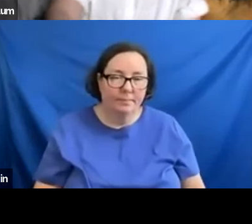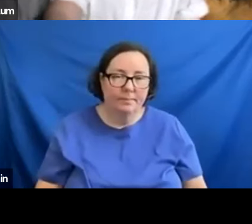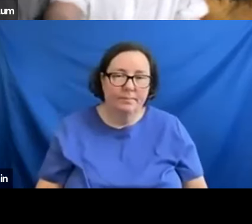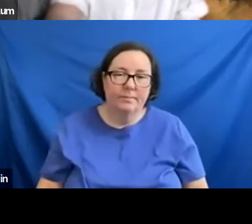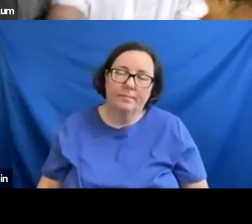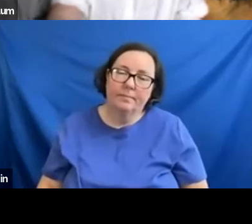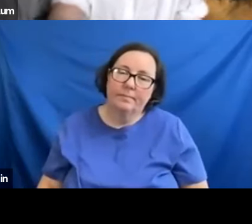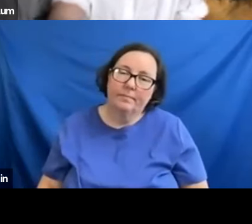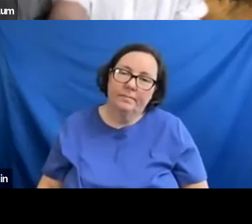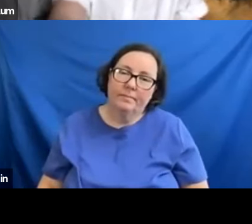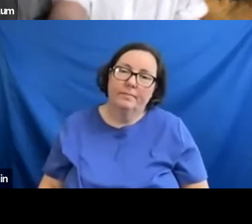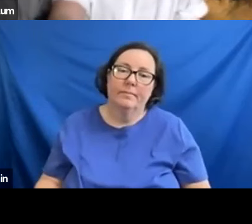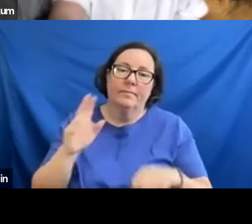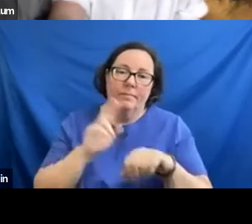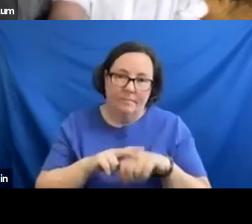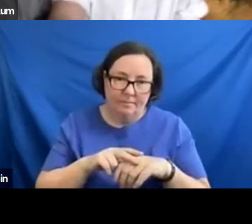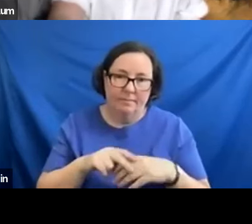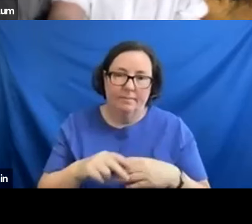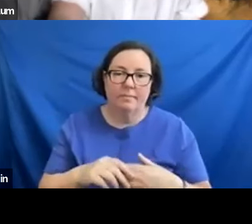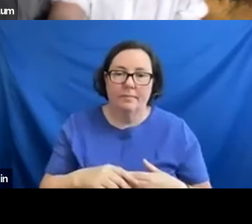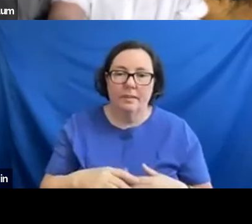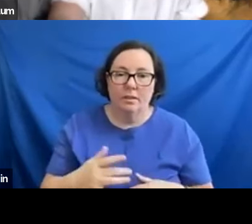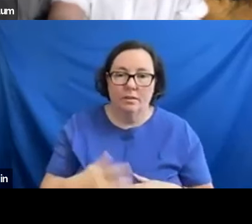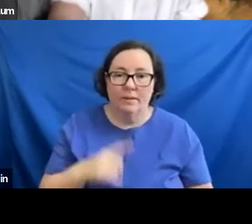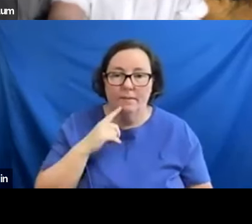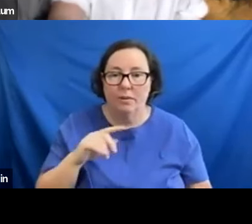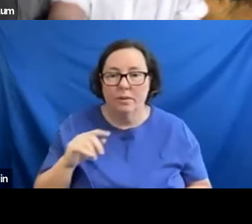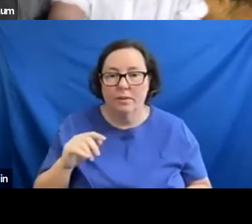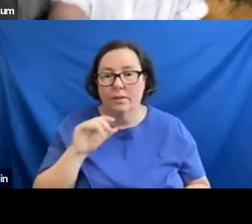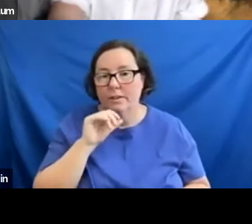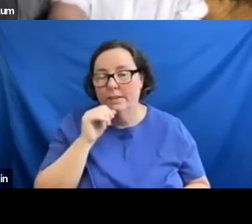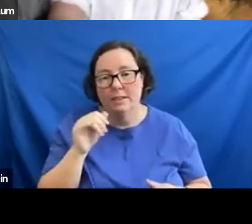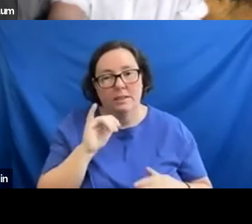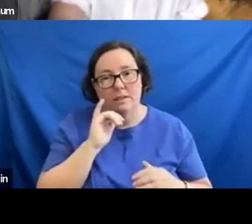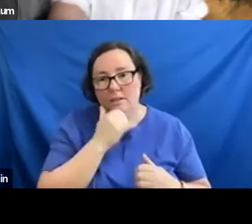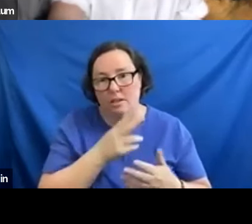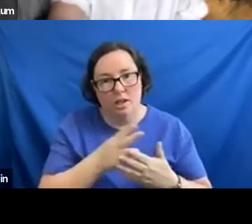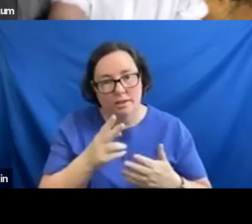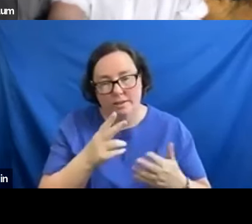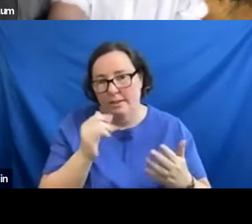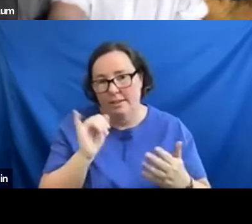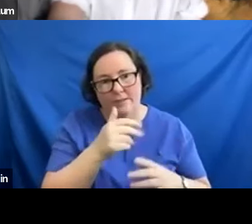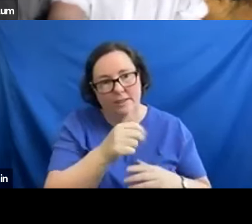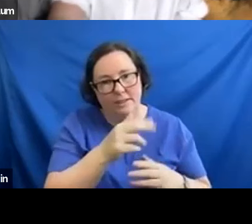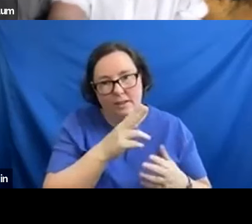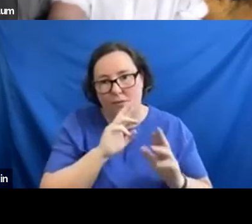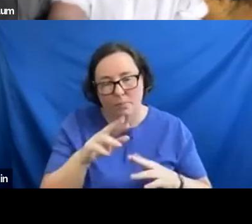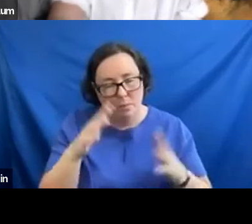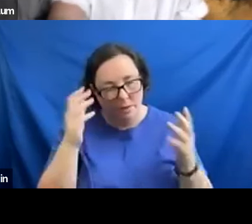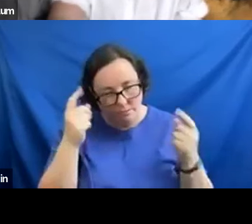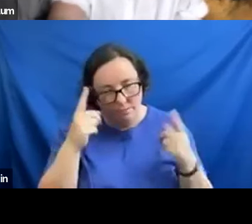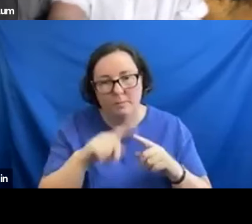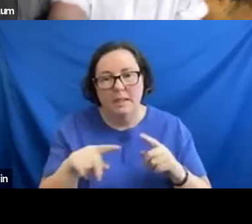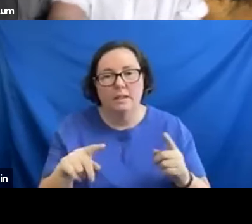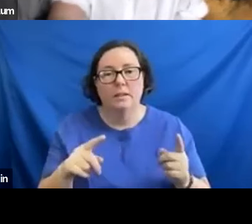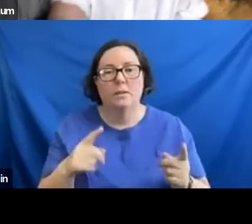And of course, there is room for dishonesty in the system if it's just self-reported. So I think